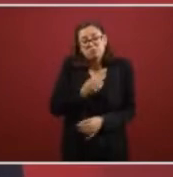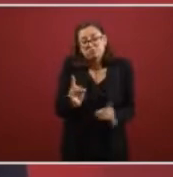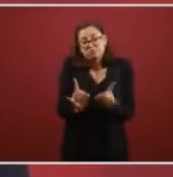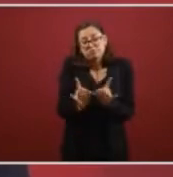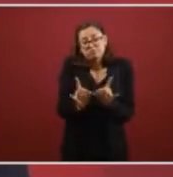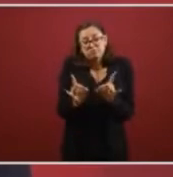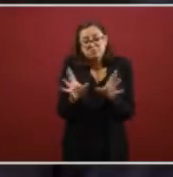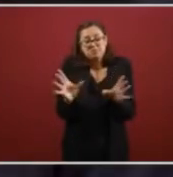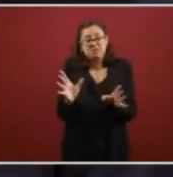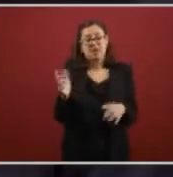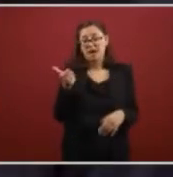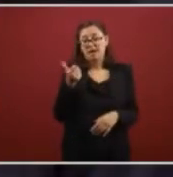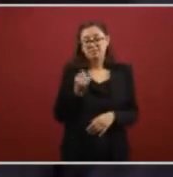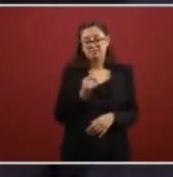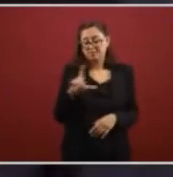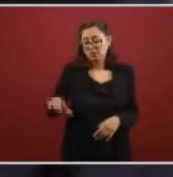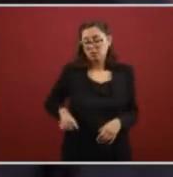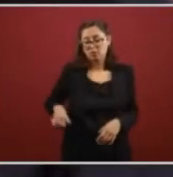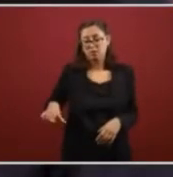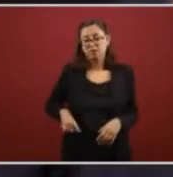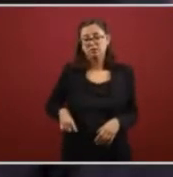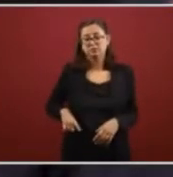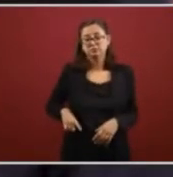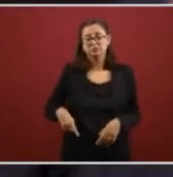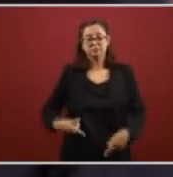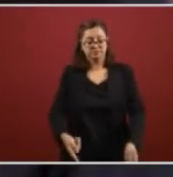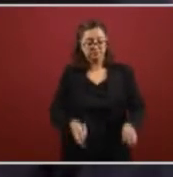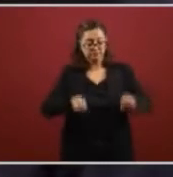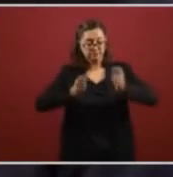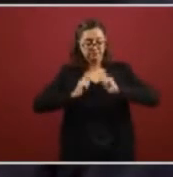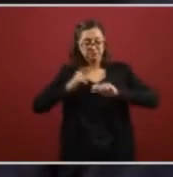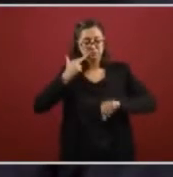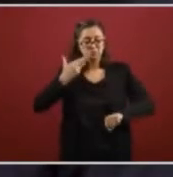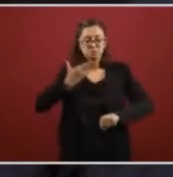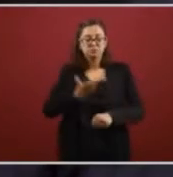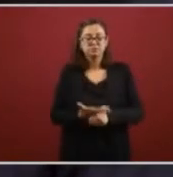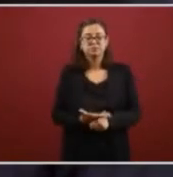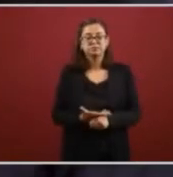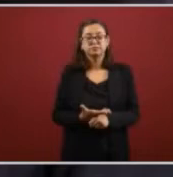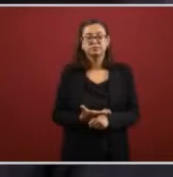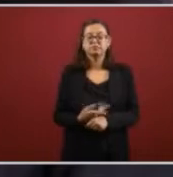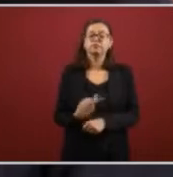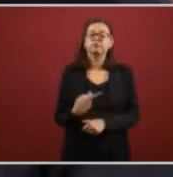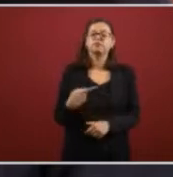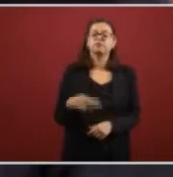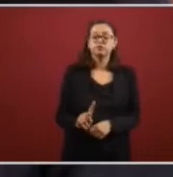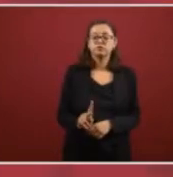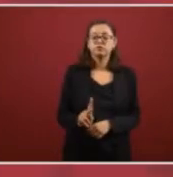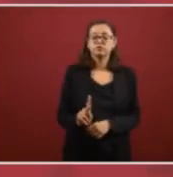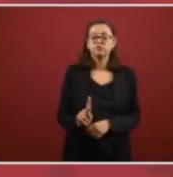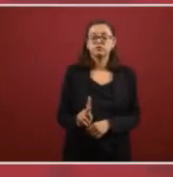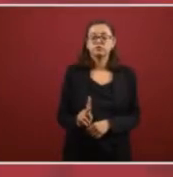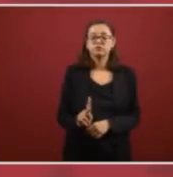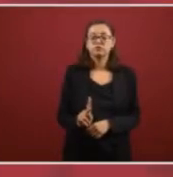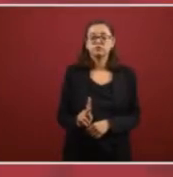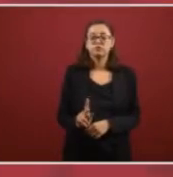regarding the threats that were made on Twitter, it's part of their responsibility that we have. But even so,